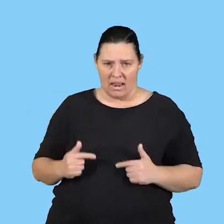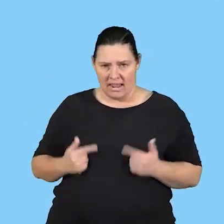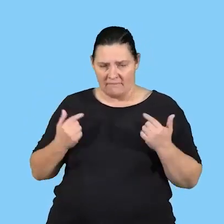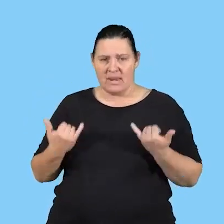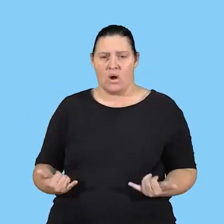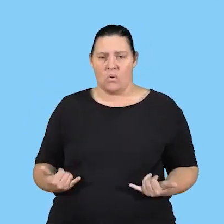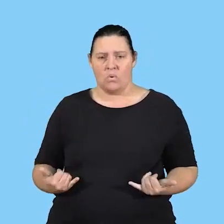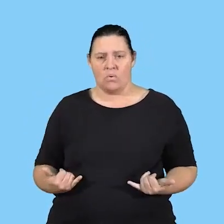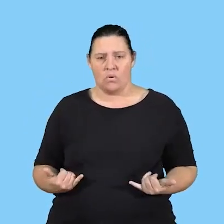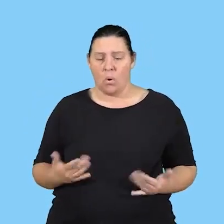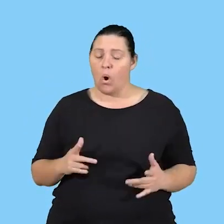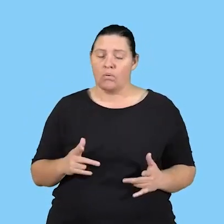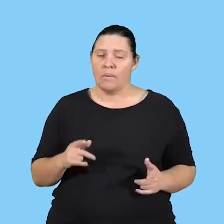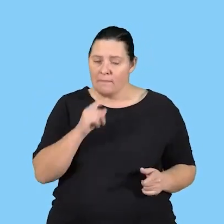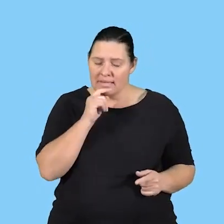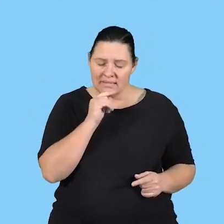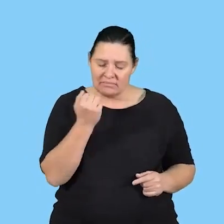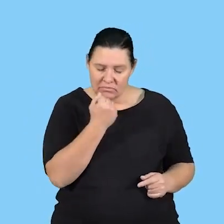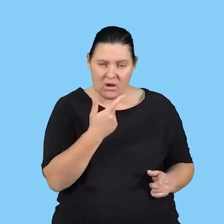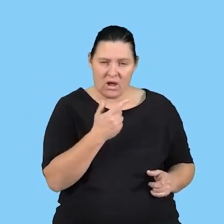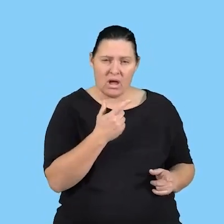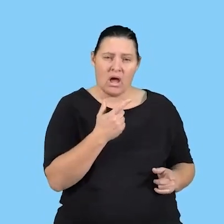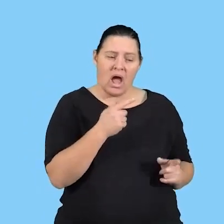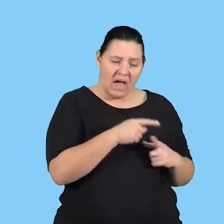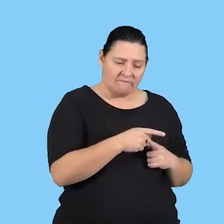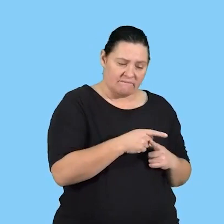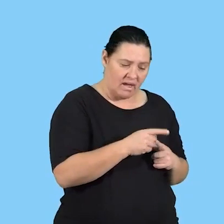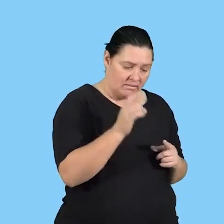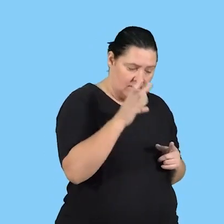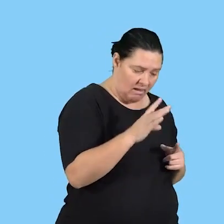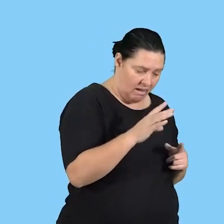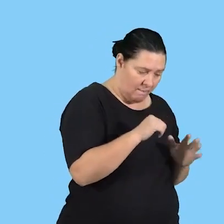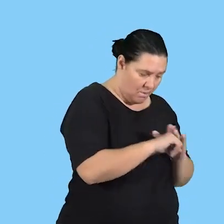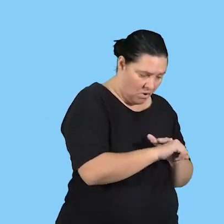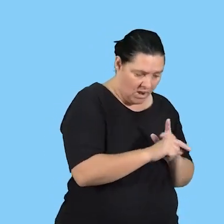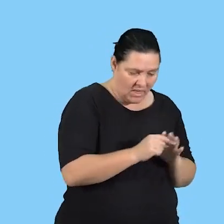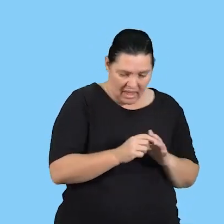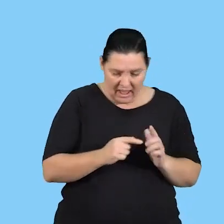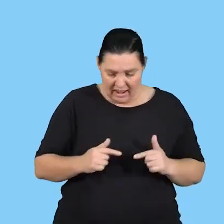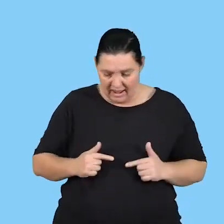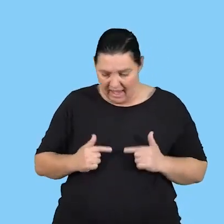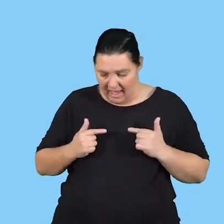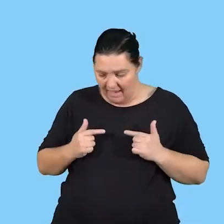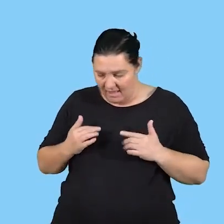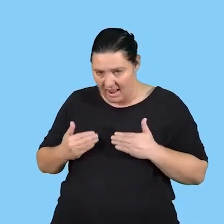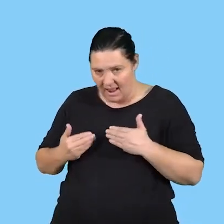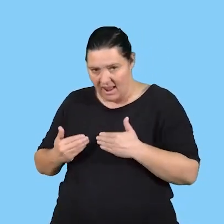in its life now, and that it will die at some point. So these ideas are important because